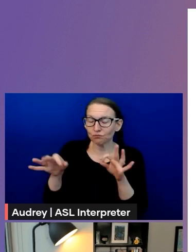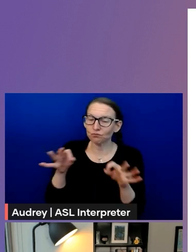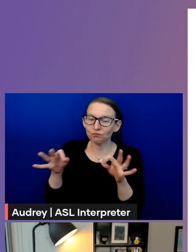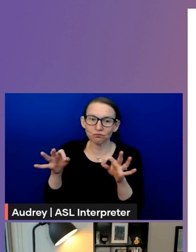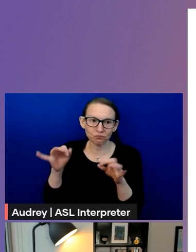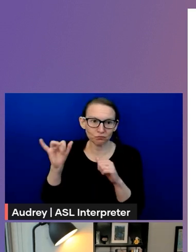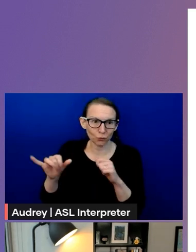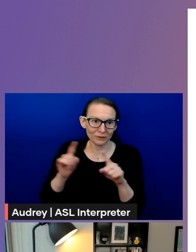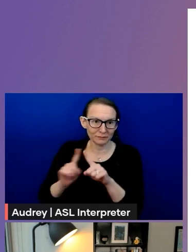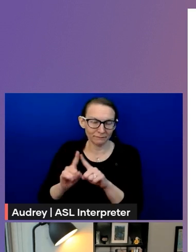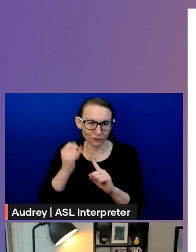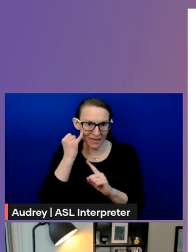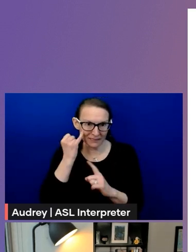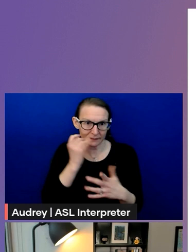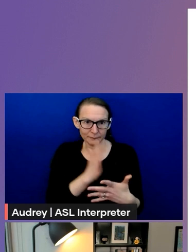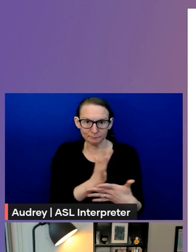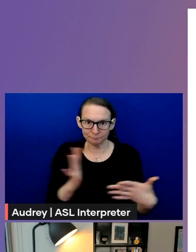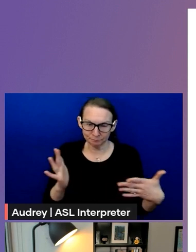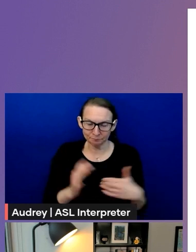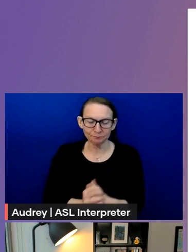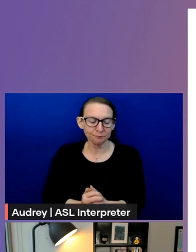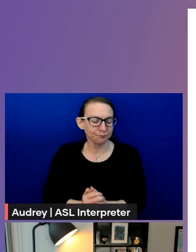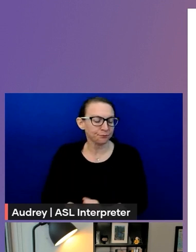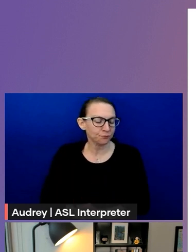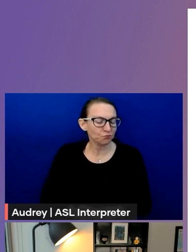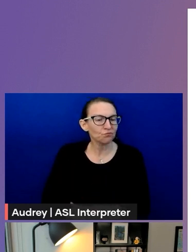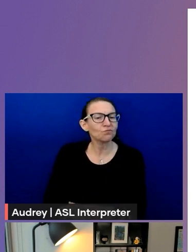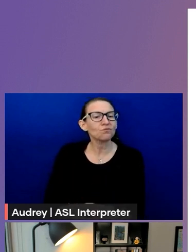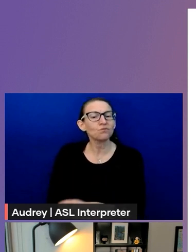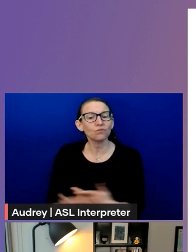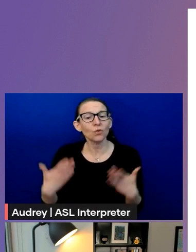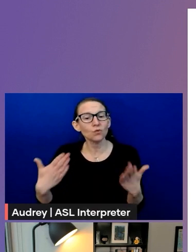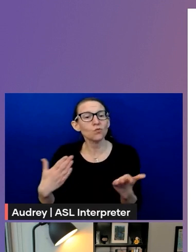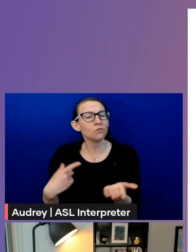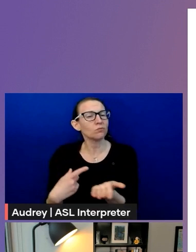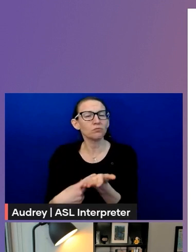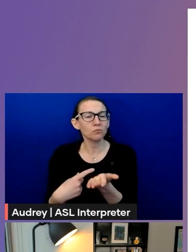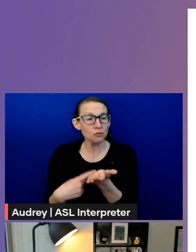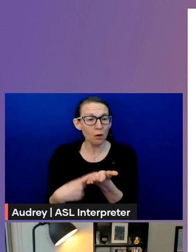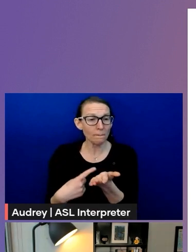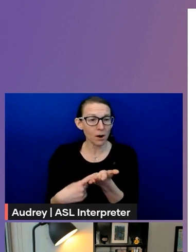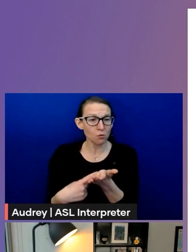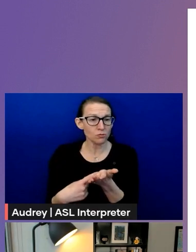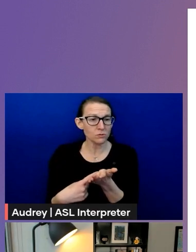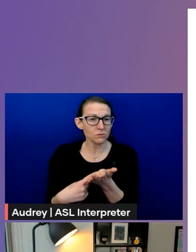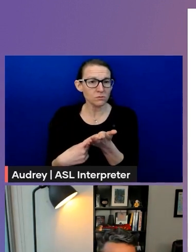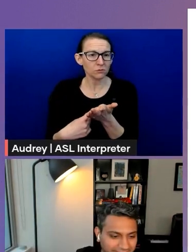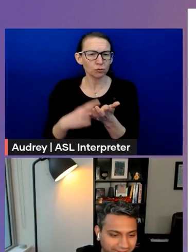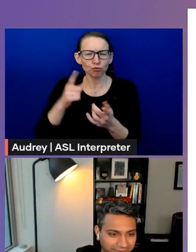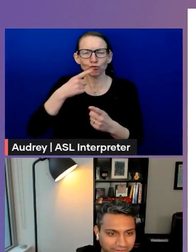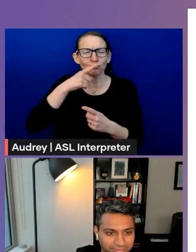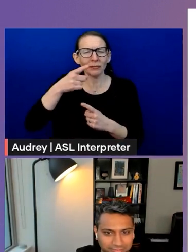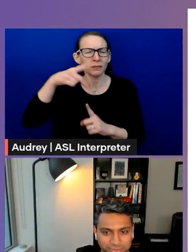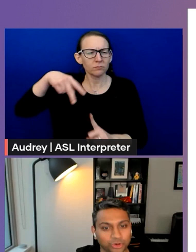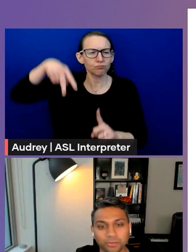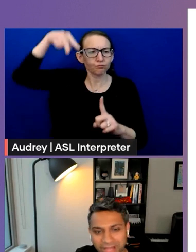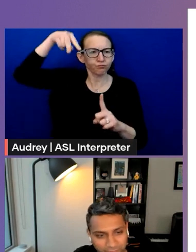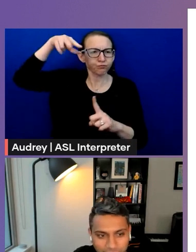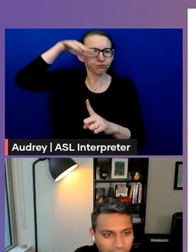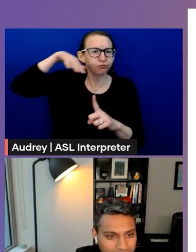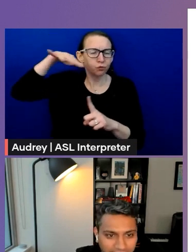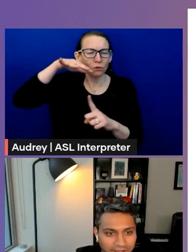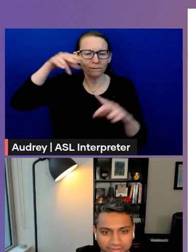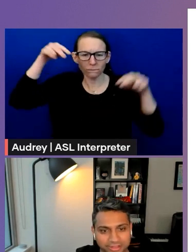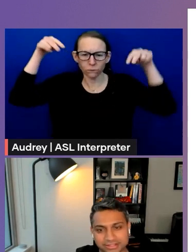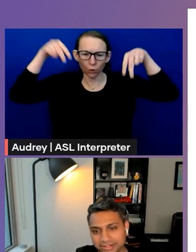on. So all right, let's talk about kind of a bird's eye view, a very like kind of zoomed out